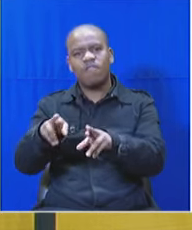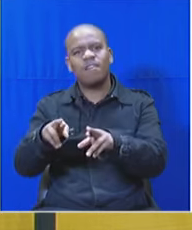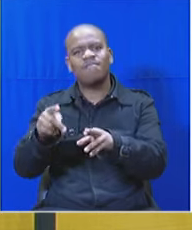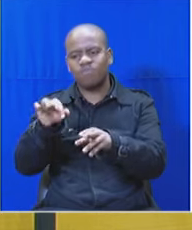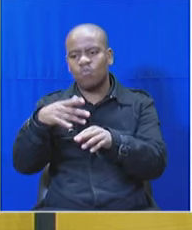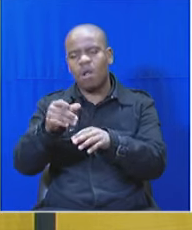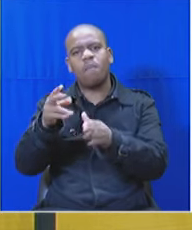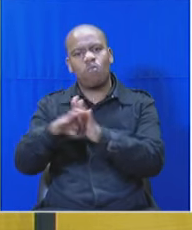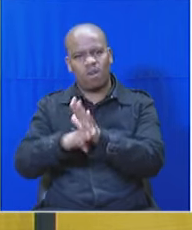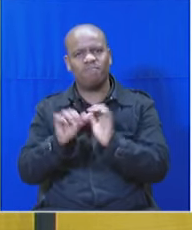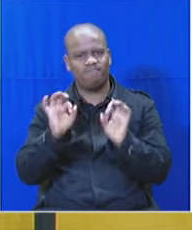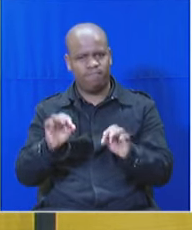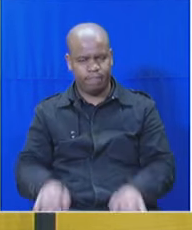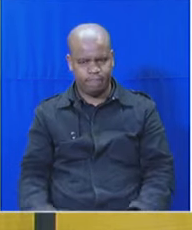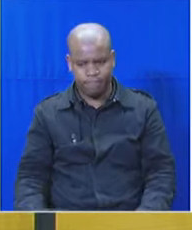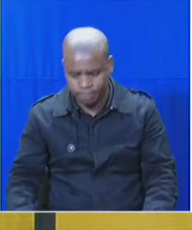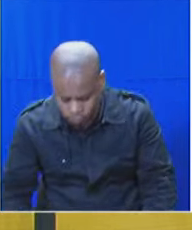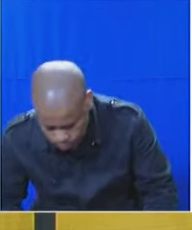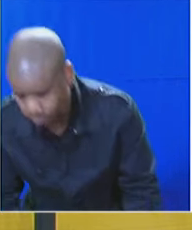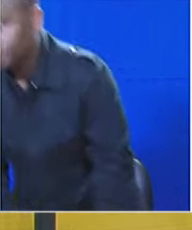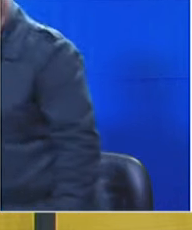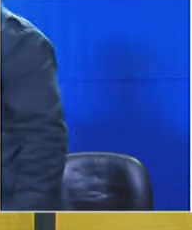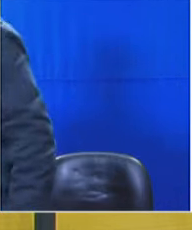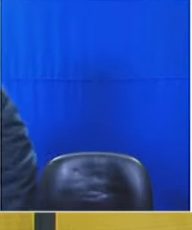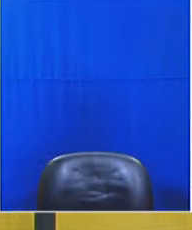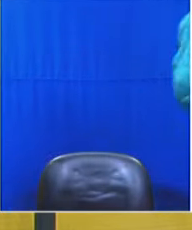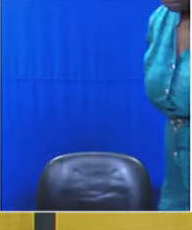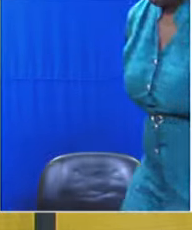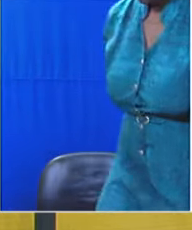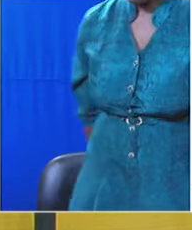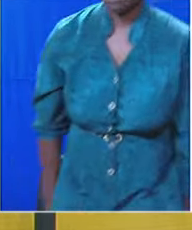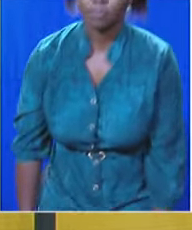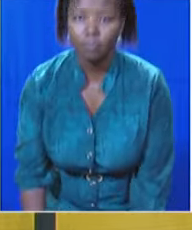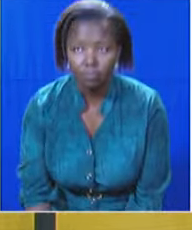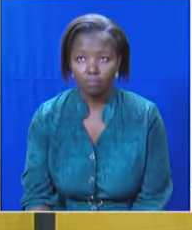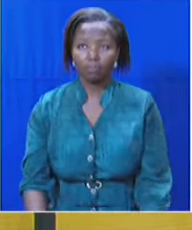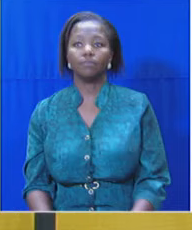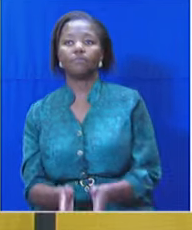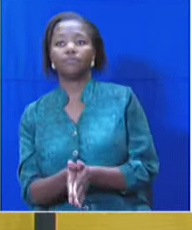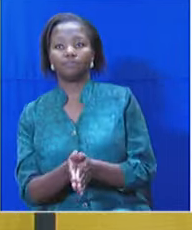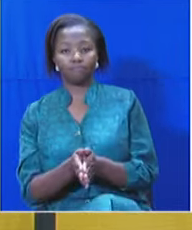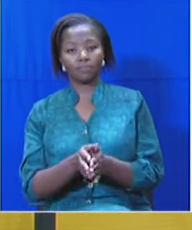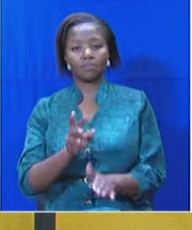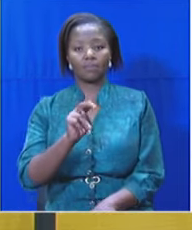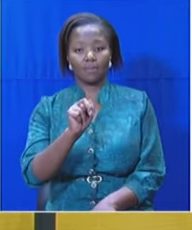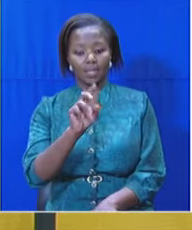Program. We're also acting on another NDP proposal, the creation of district